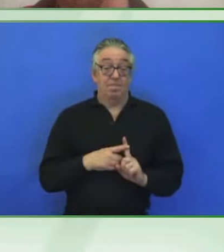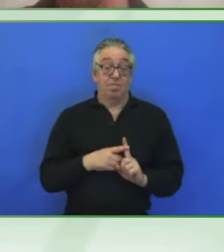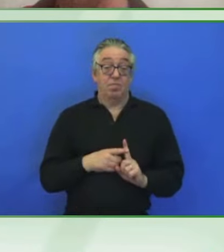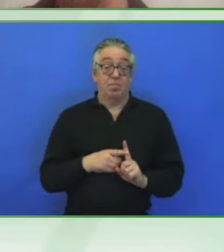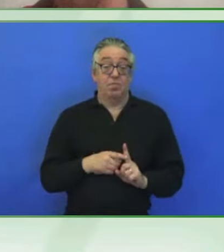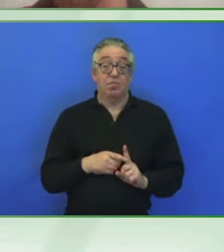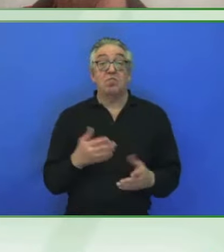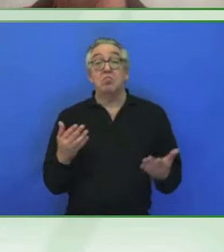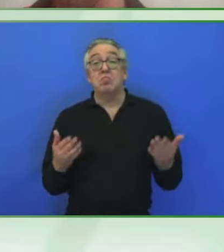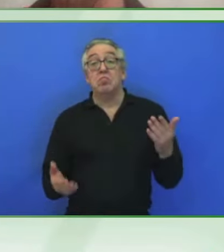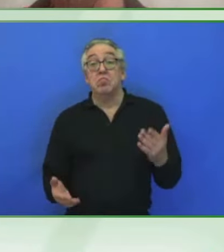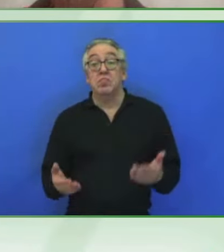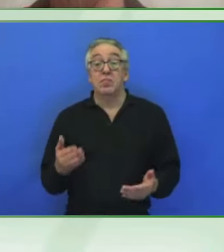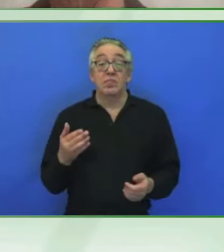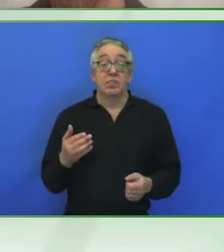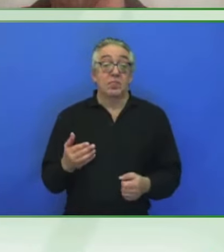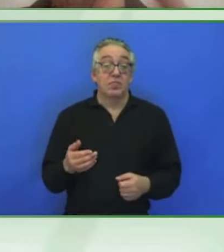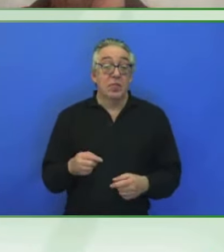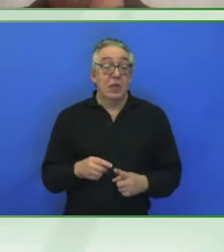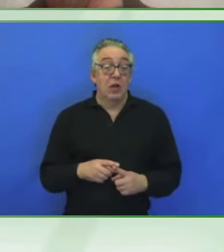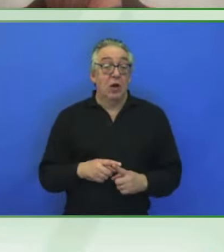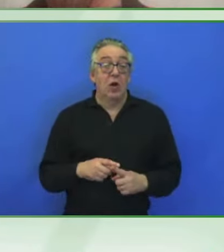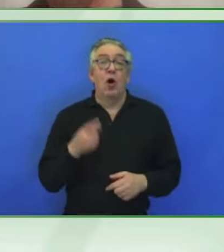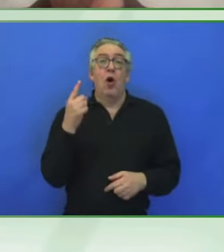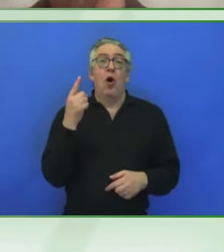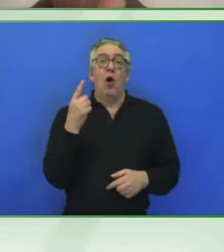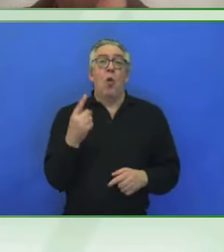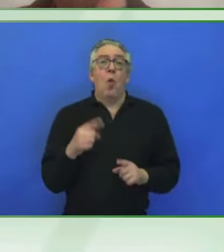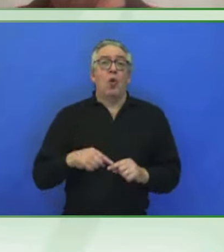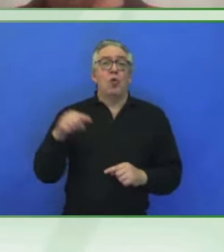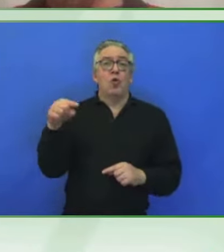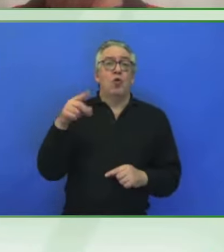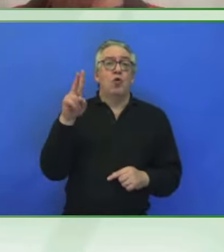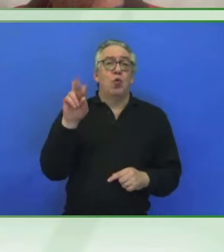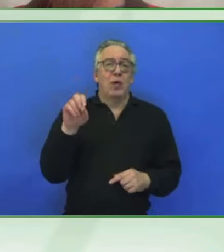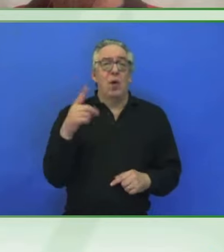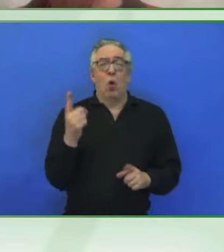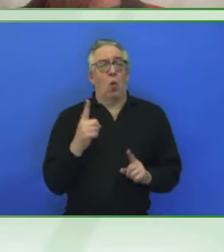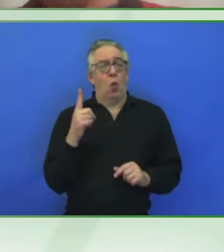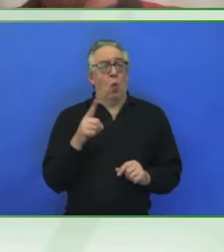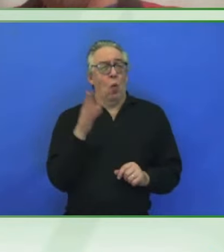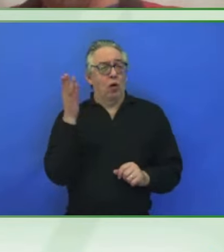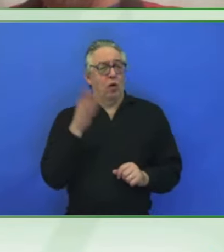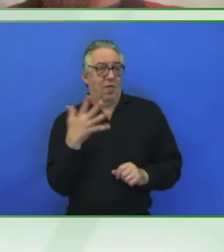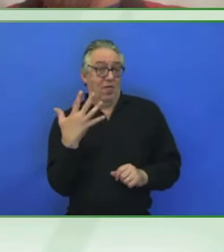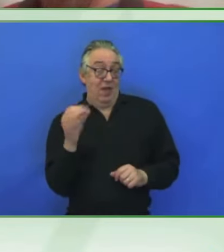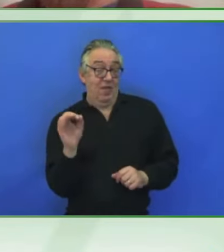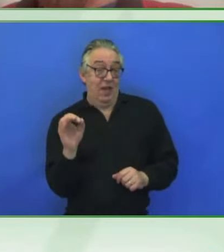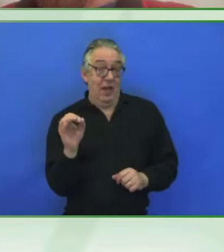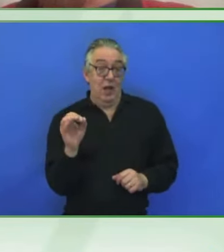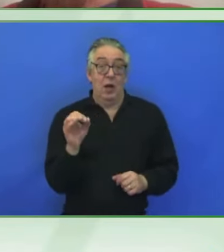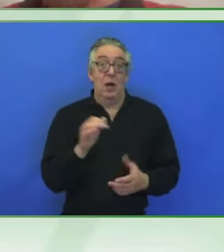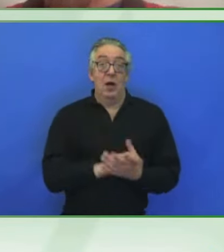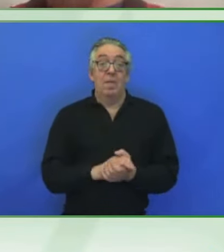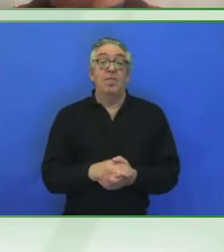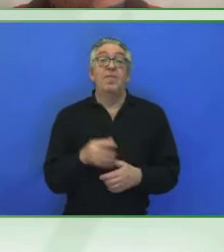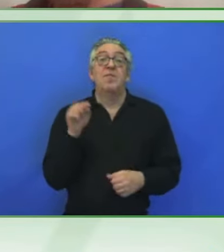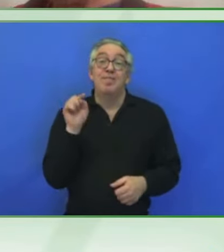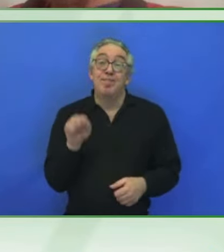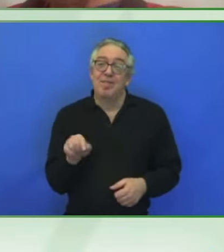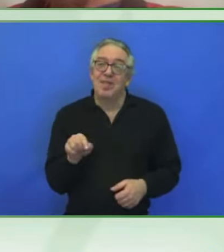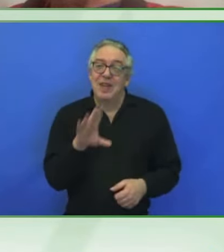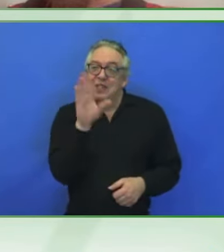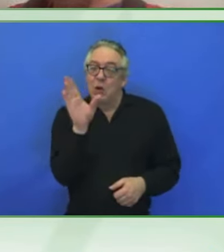right from the ground, from level surface, because what we're talking about, we don't necessarily have hard surfaces, gravel roads.